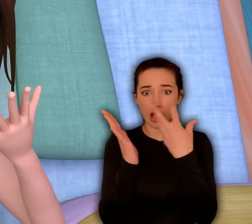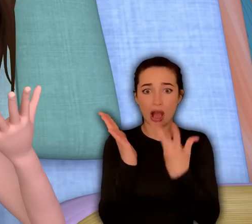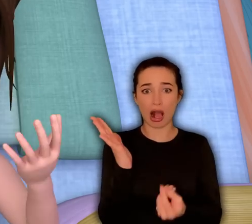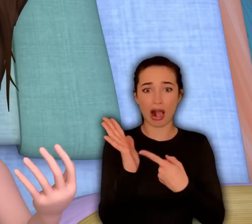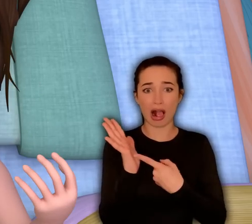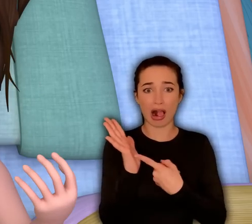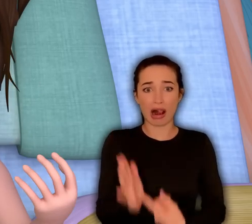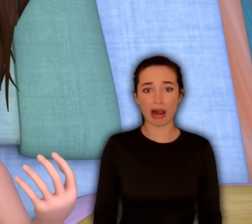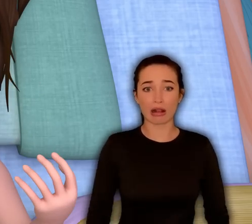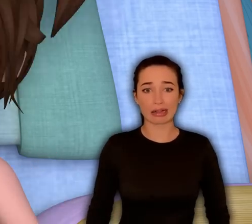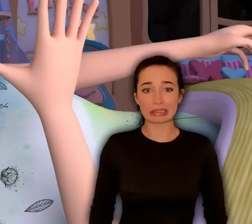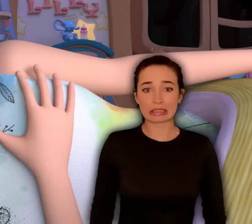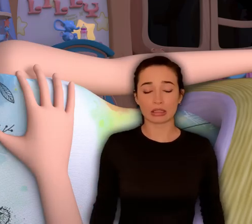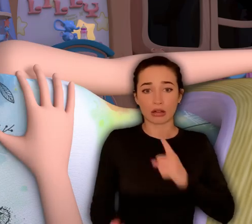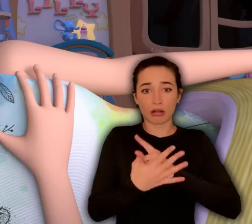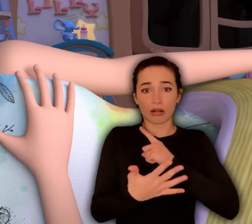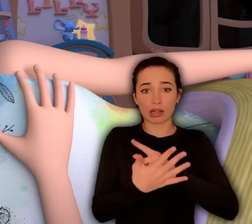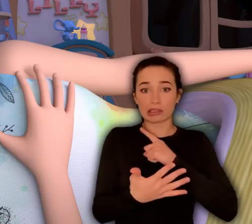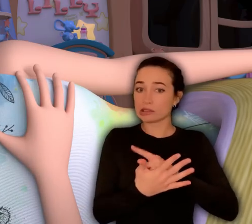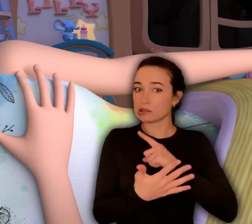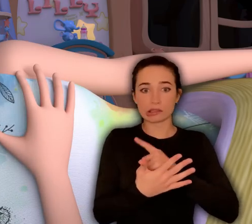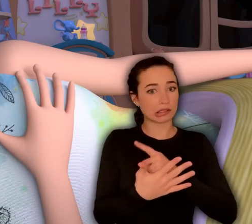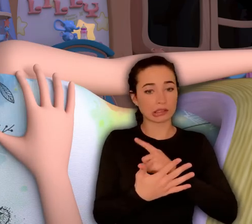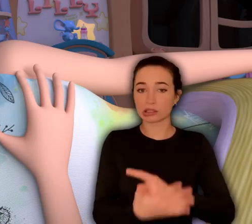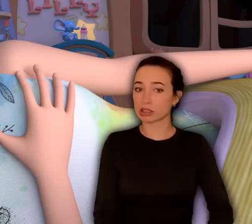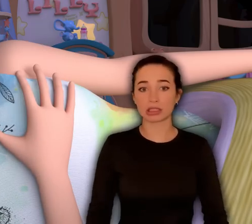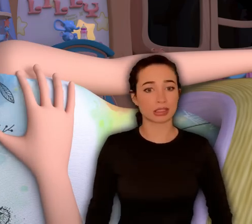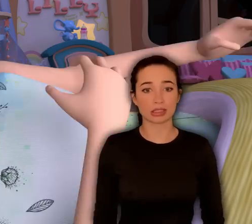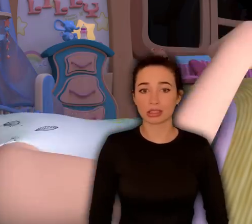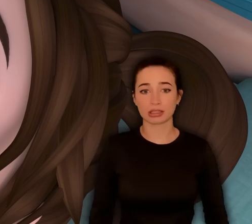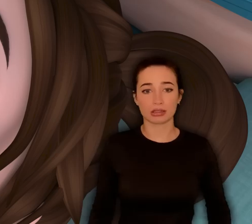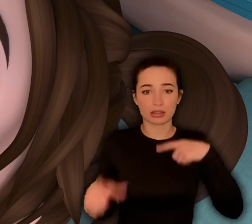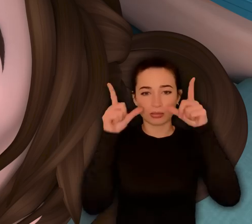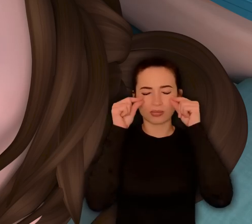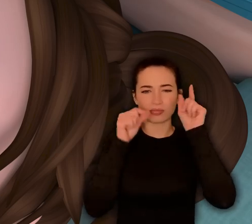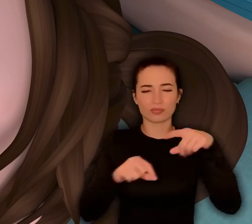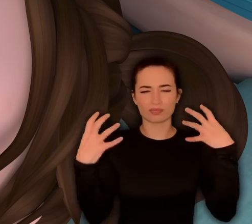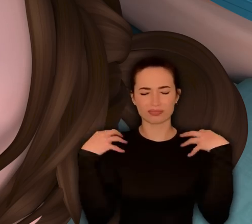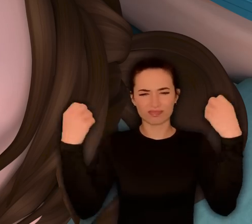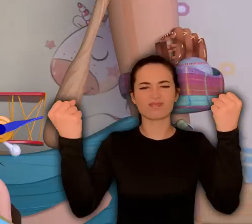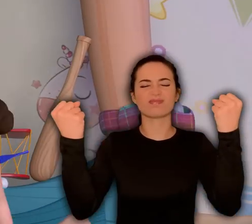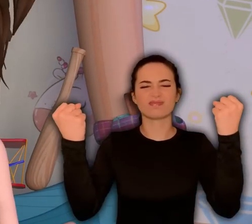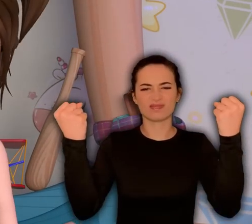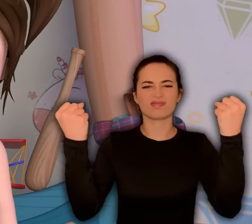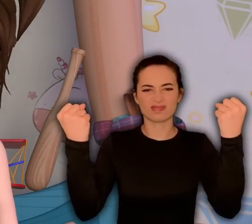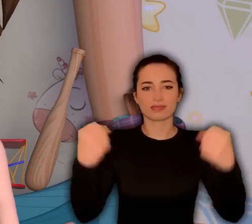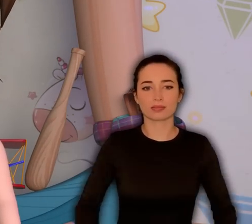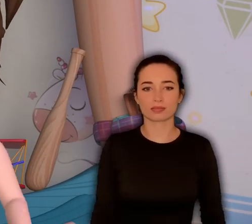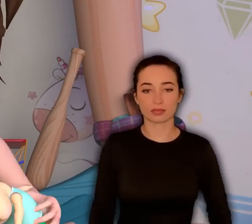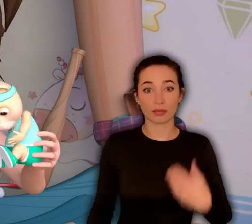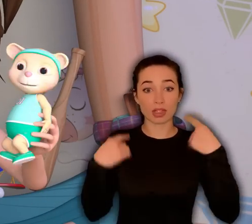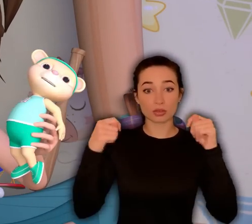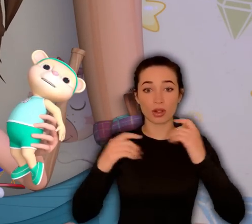my Palms are getting sweaty my heart is beating heavy I shut my eyes I